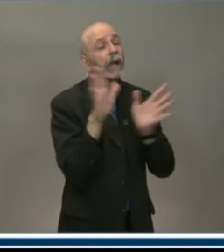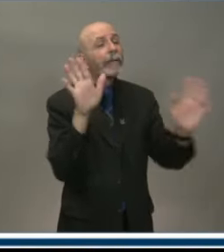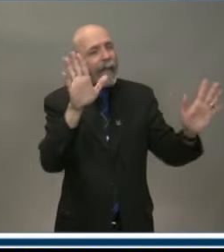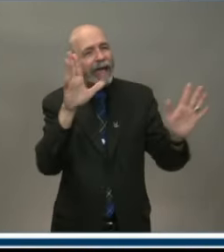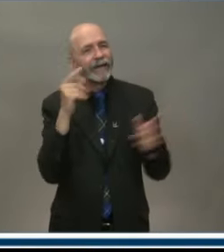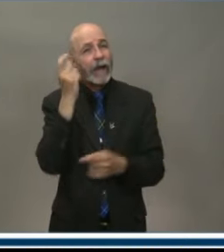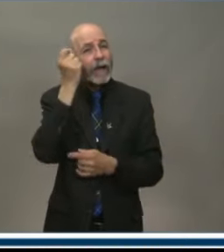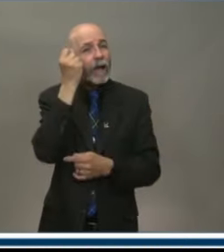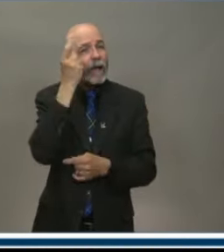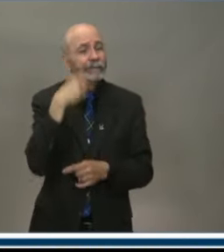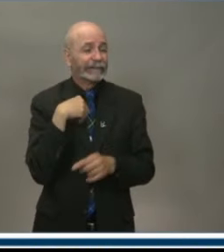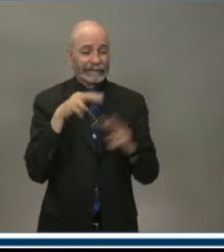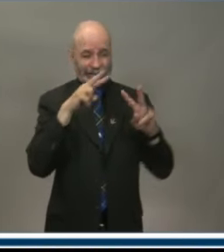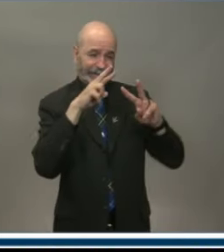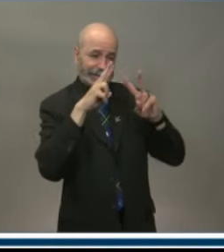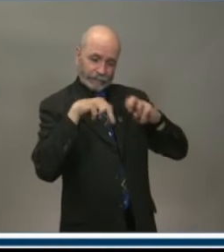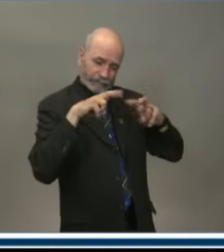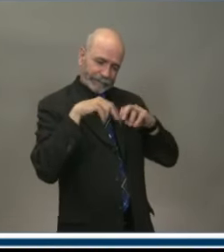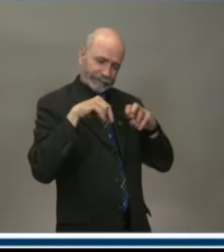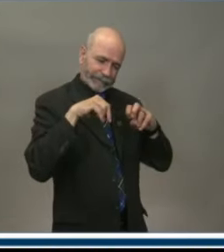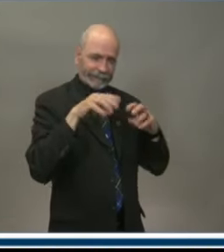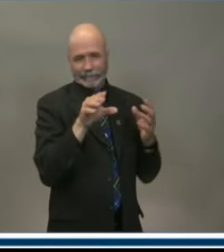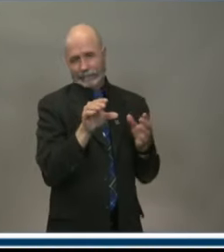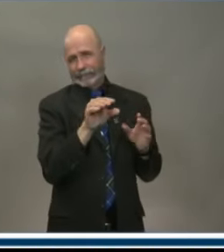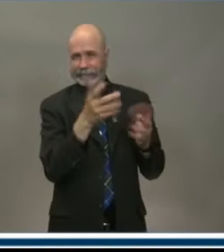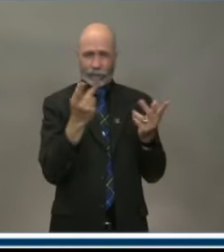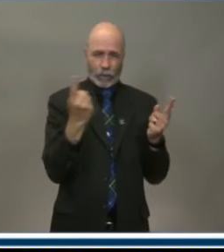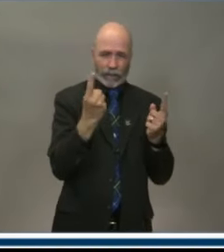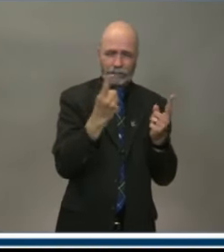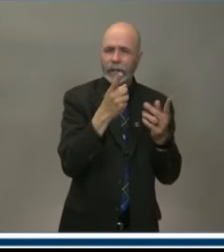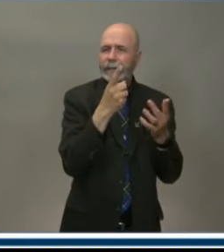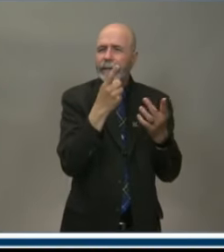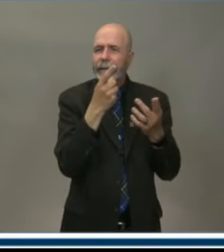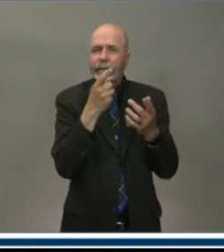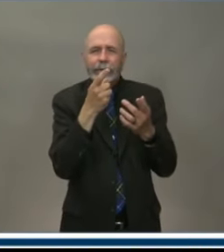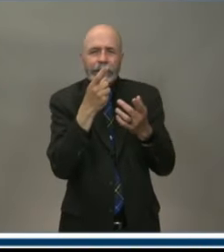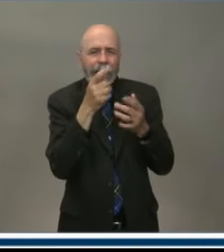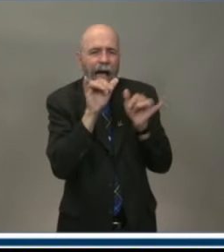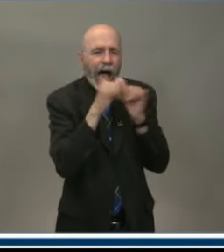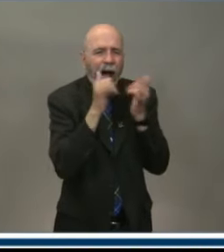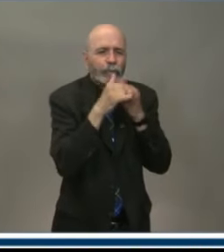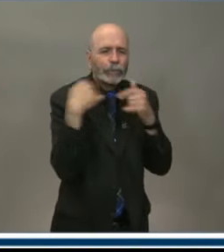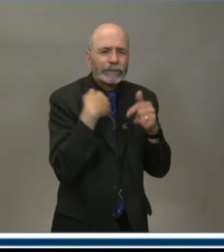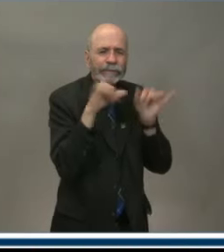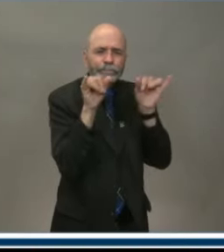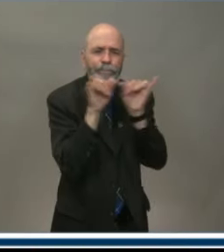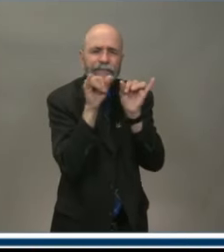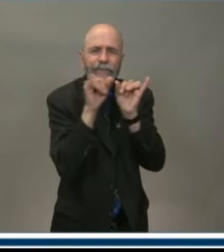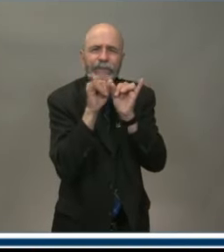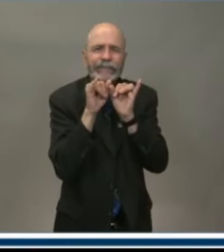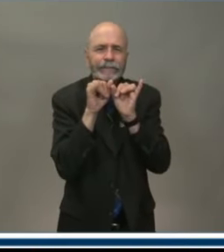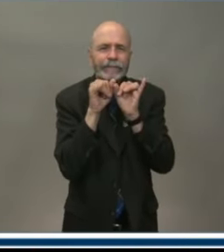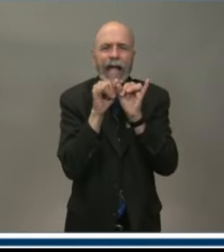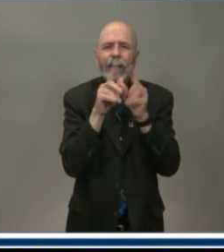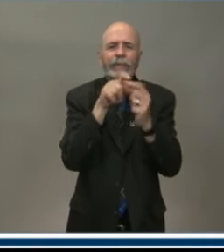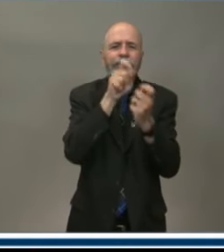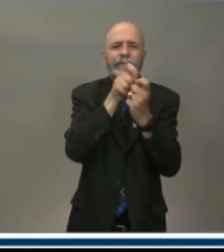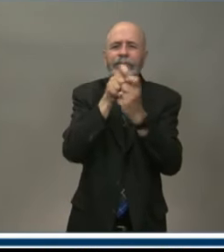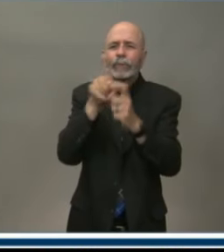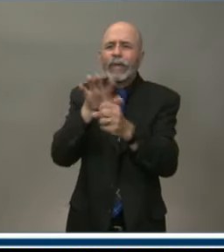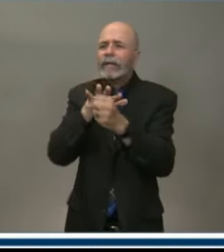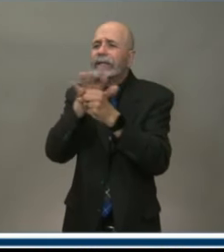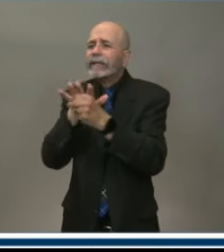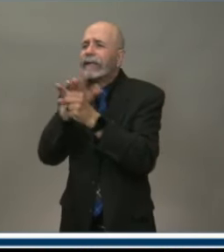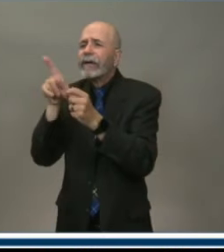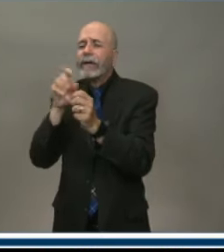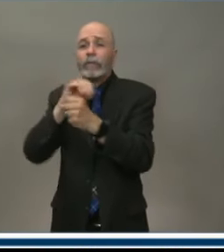look at and be able to measure, and what capacities do you have to have in place to make sure that you can actually monitor